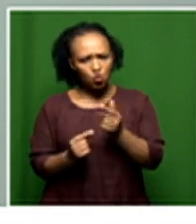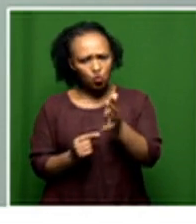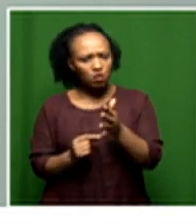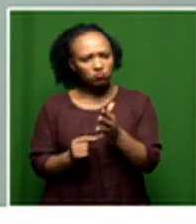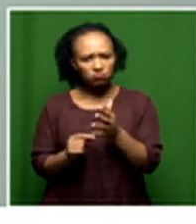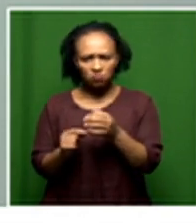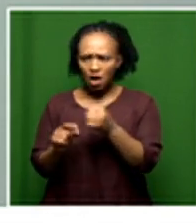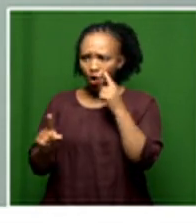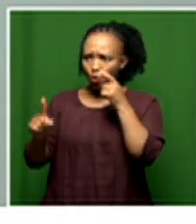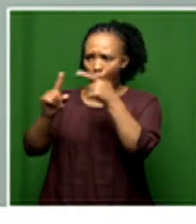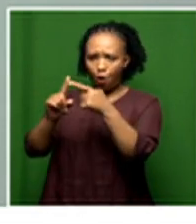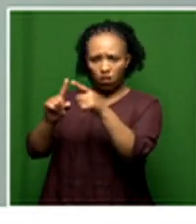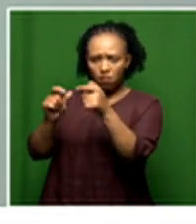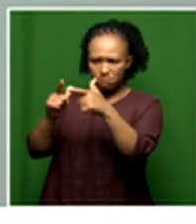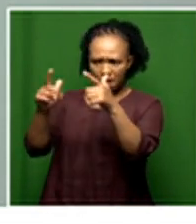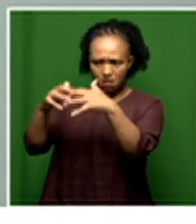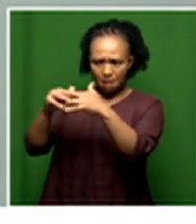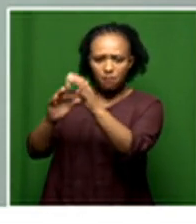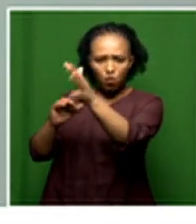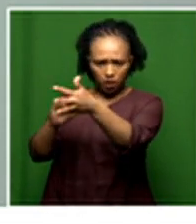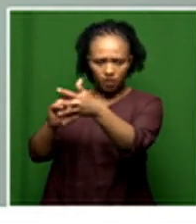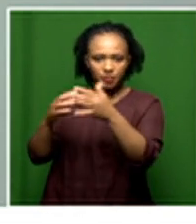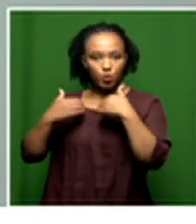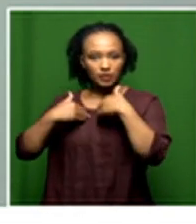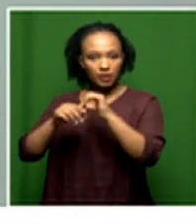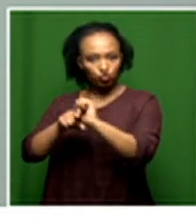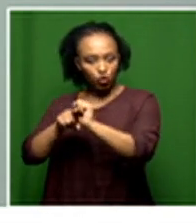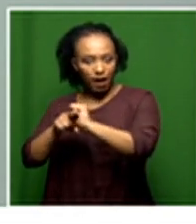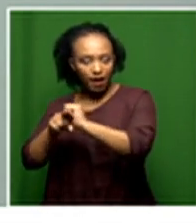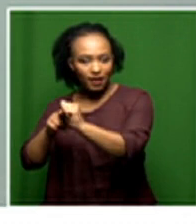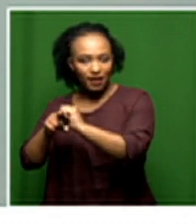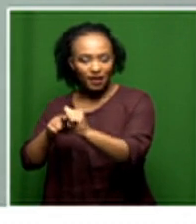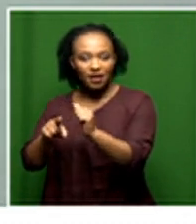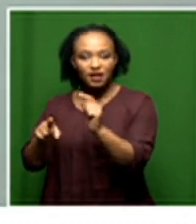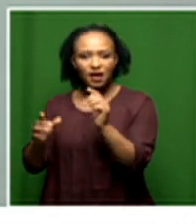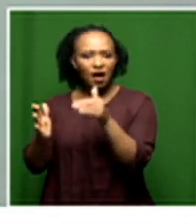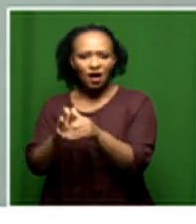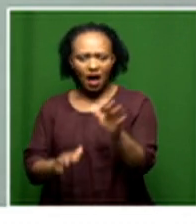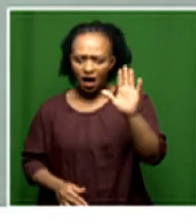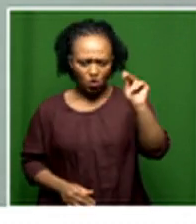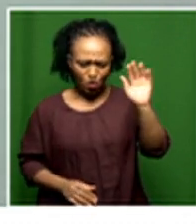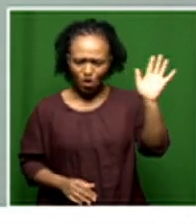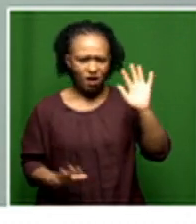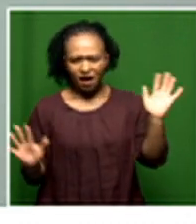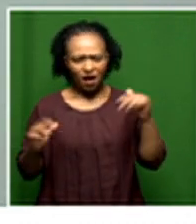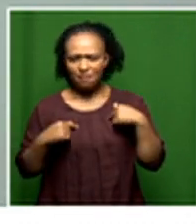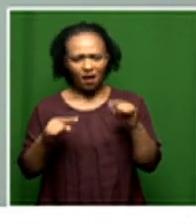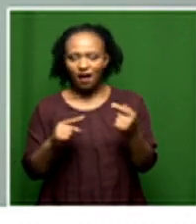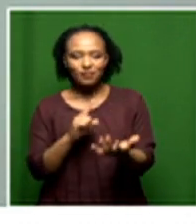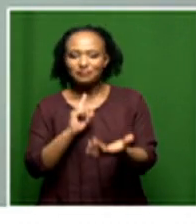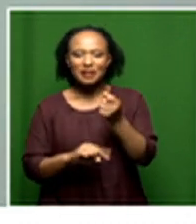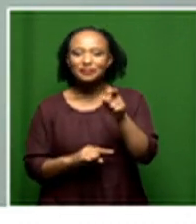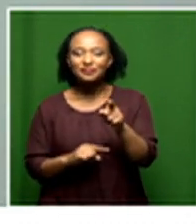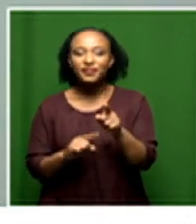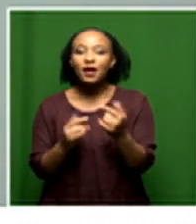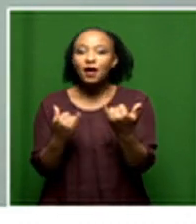big goal and then, start sort of training. And when I get to my race, and I think, no, I can't do this. So I've had to